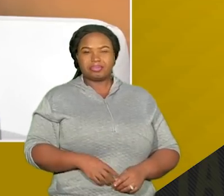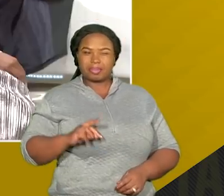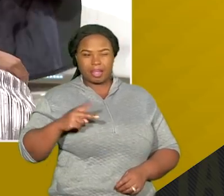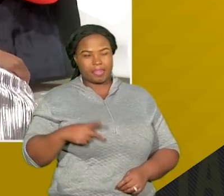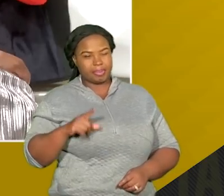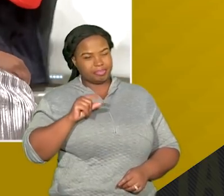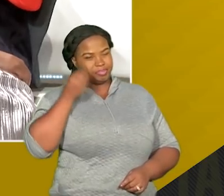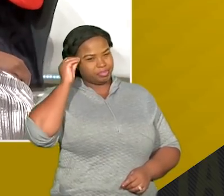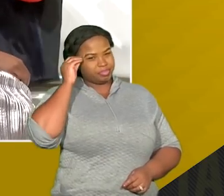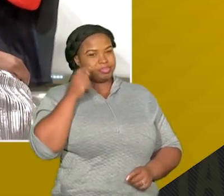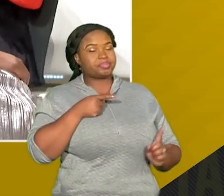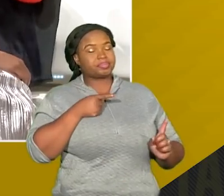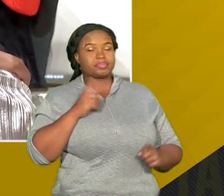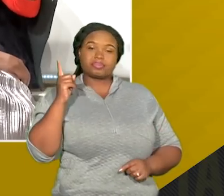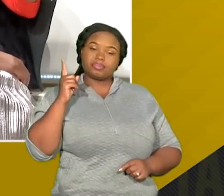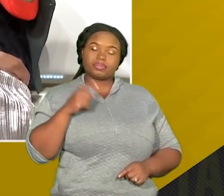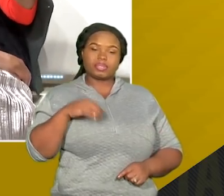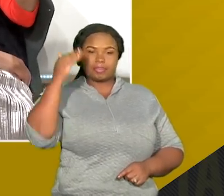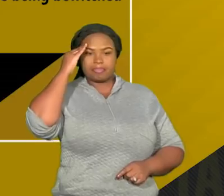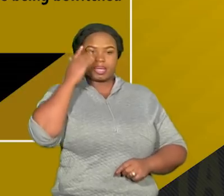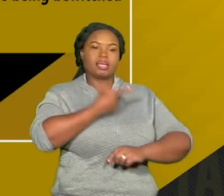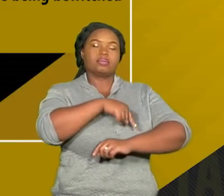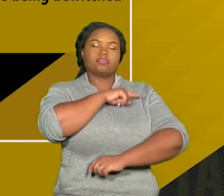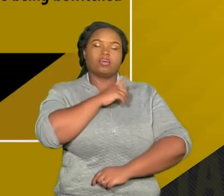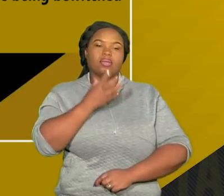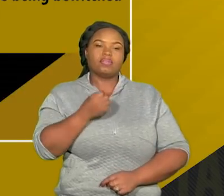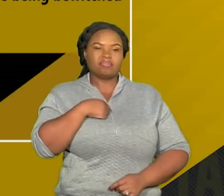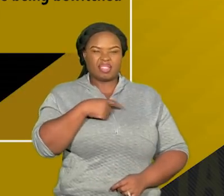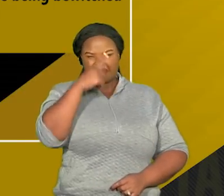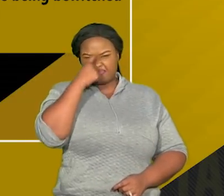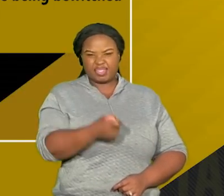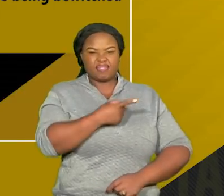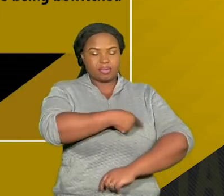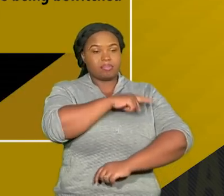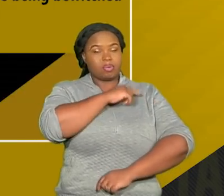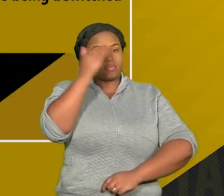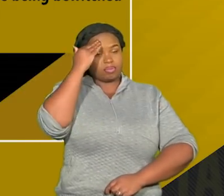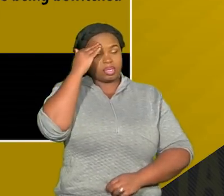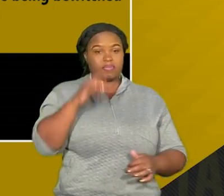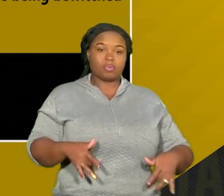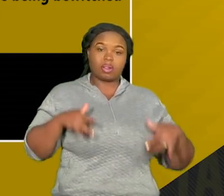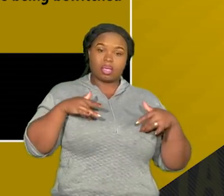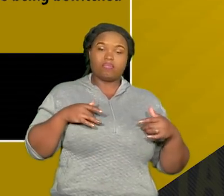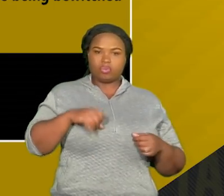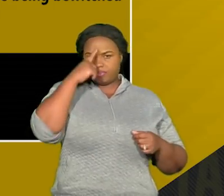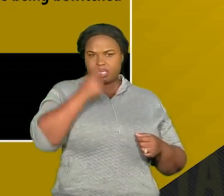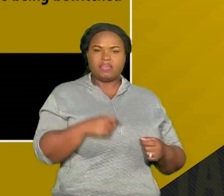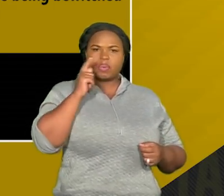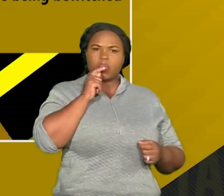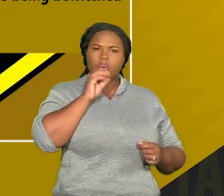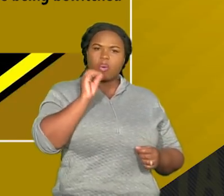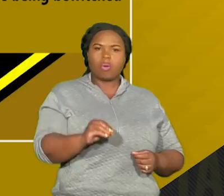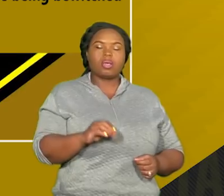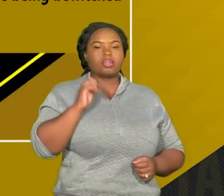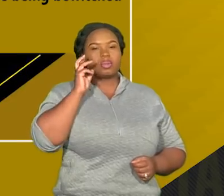Kin, coming from Ashibol Kumal. The mind is a powerful thing, and I believe in the power of the mind. So if you go on your life believing that you are being bewitched, then you